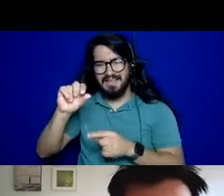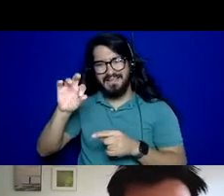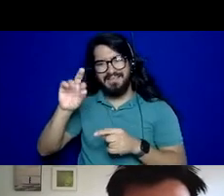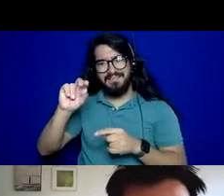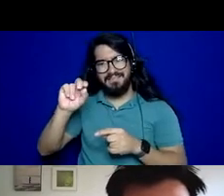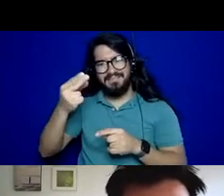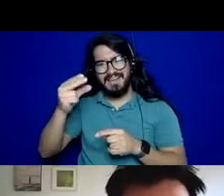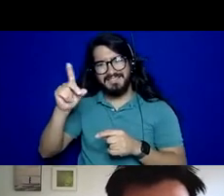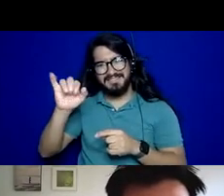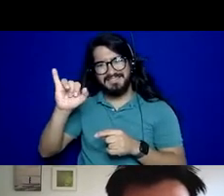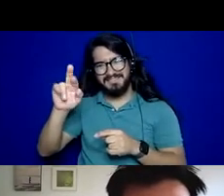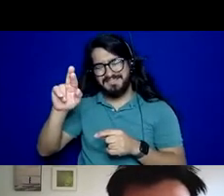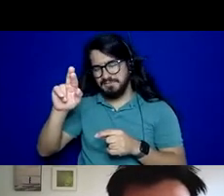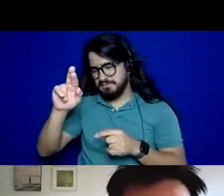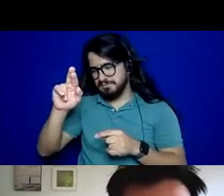any of these items?